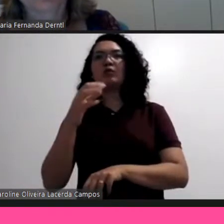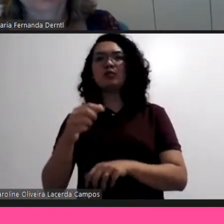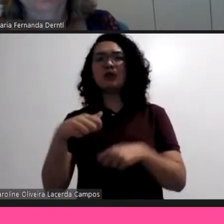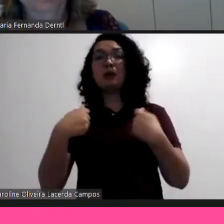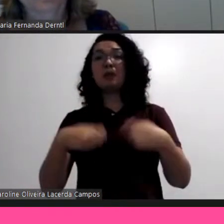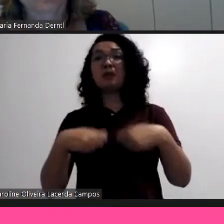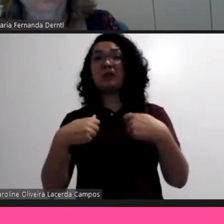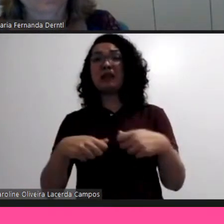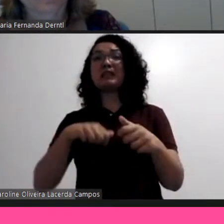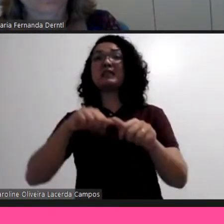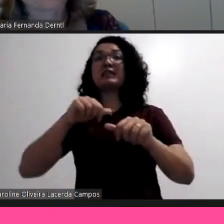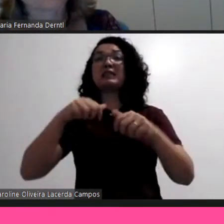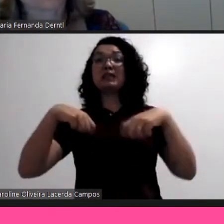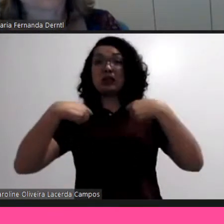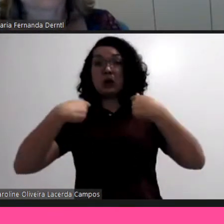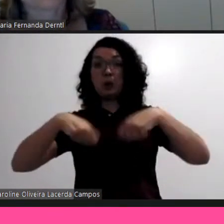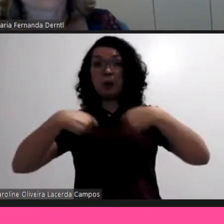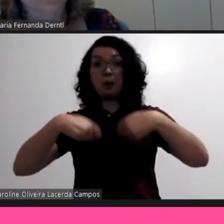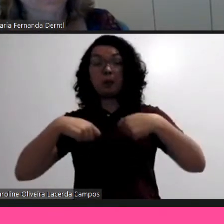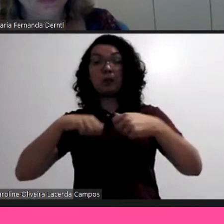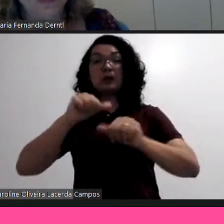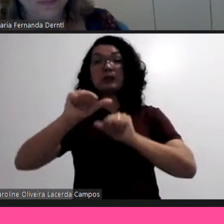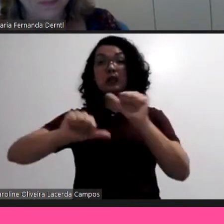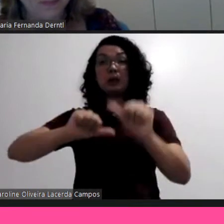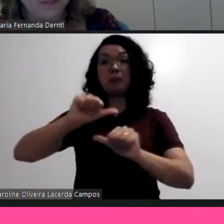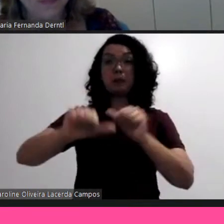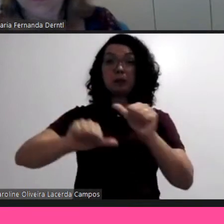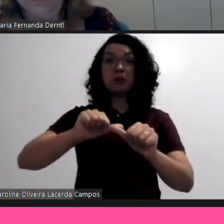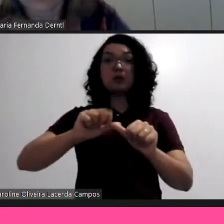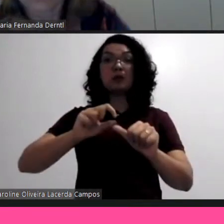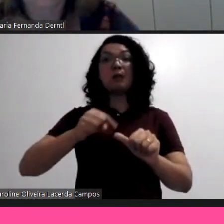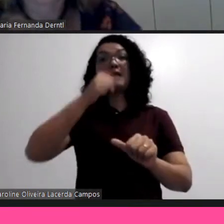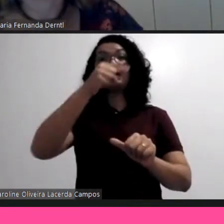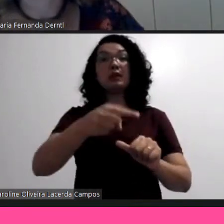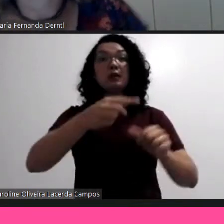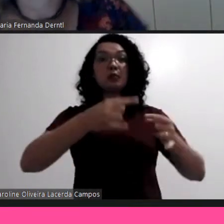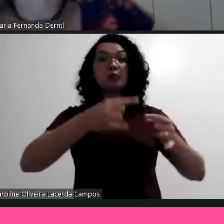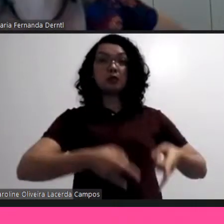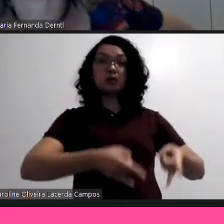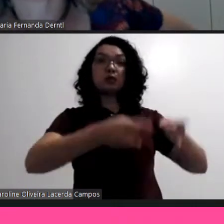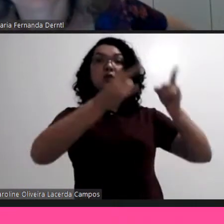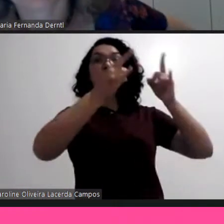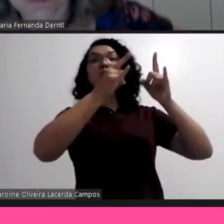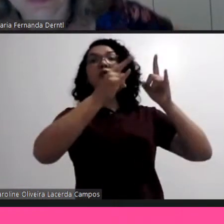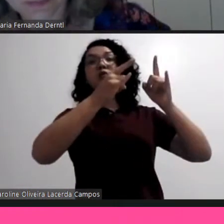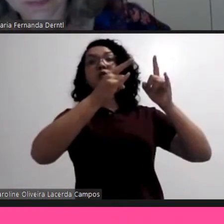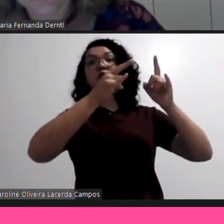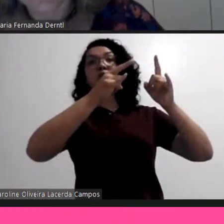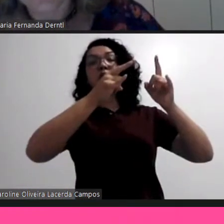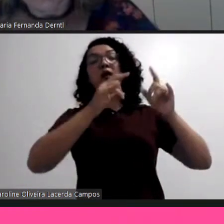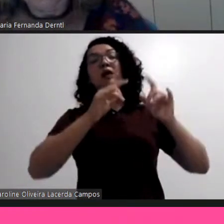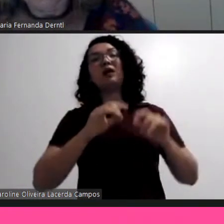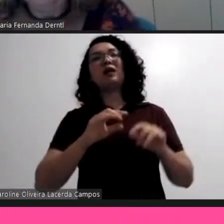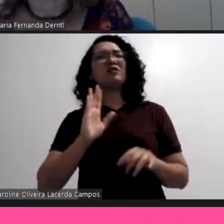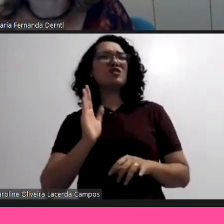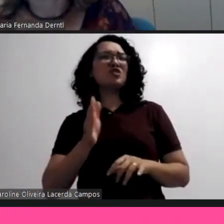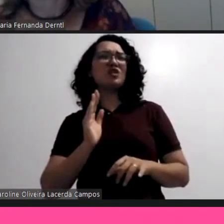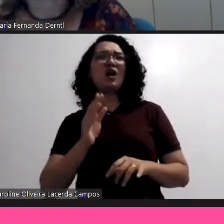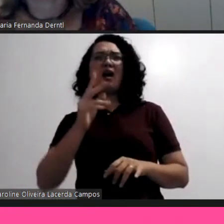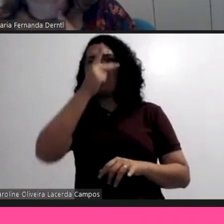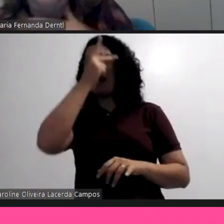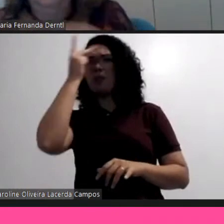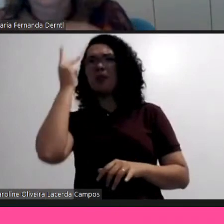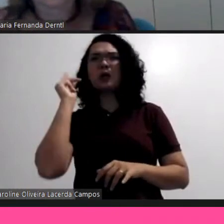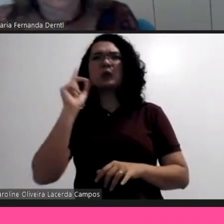where people get appointed, get paid massive fees, which of course is then filtered to the officials who appointed them,